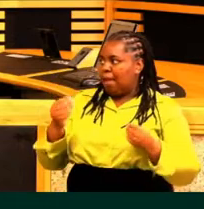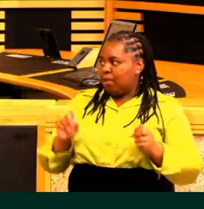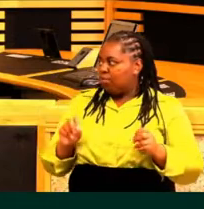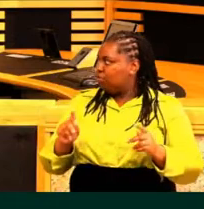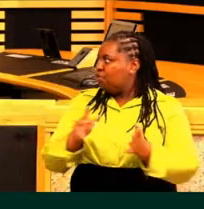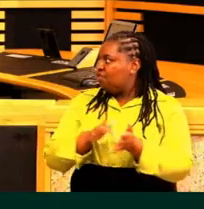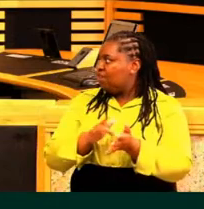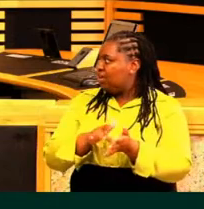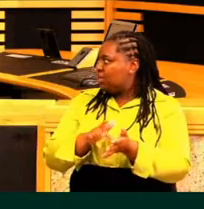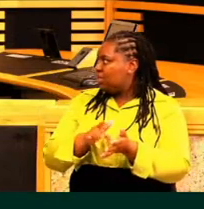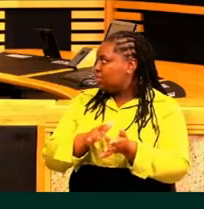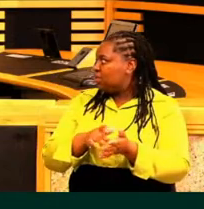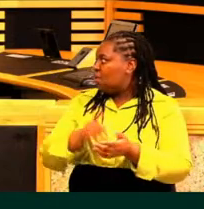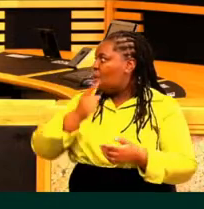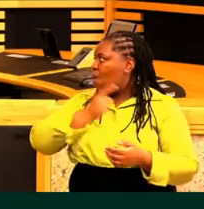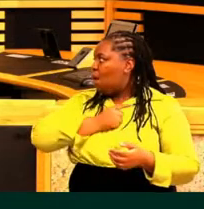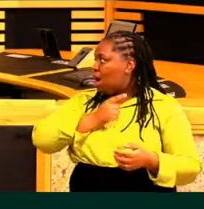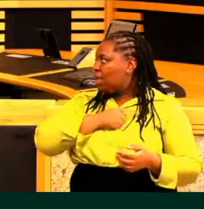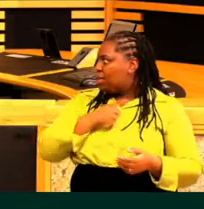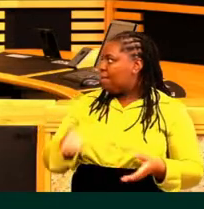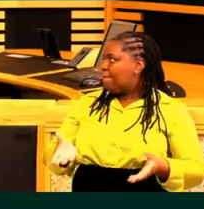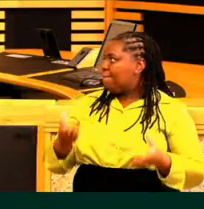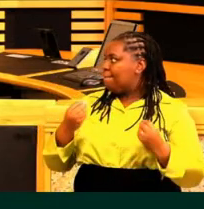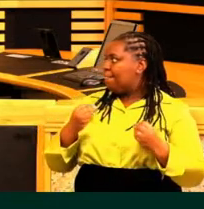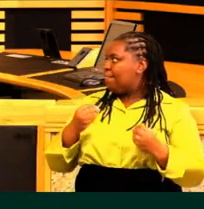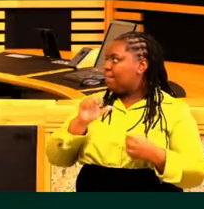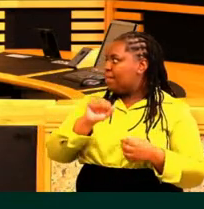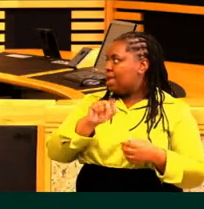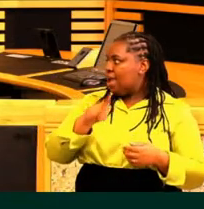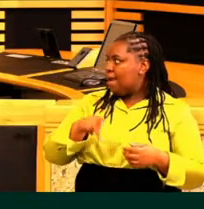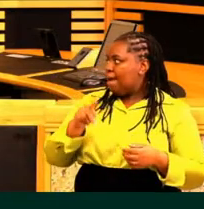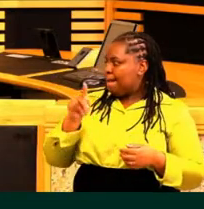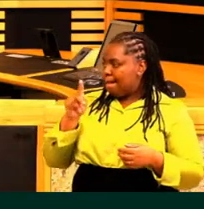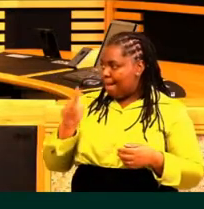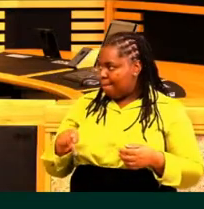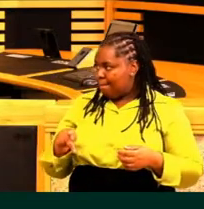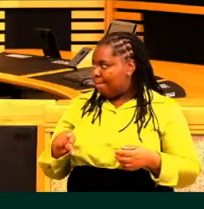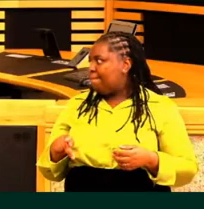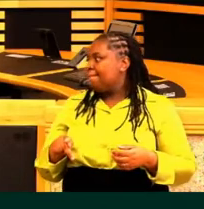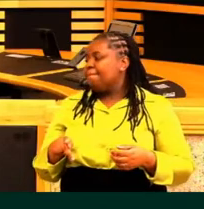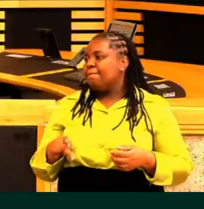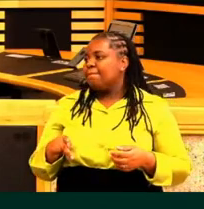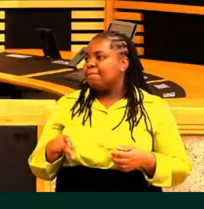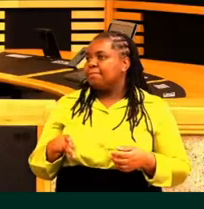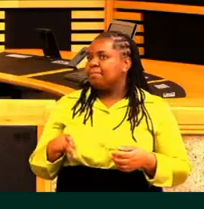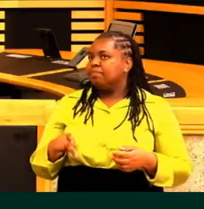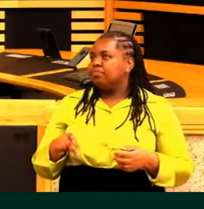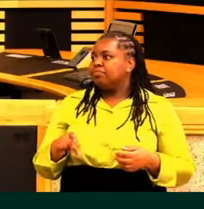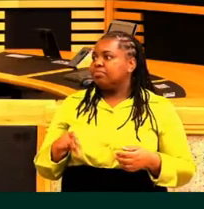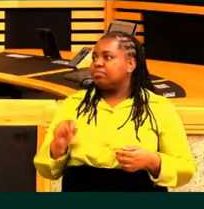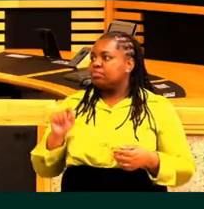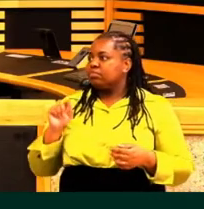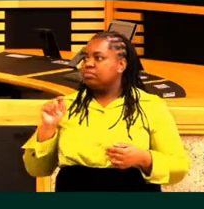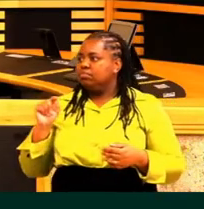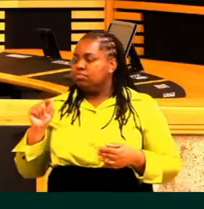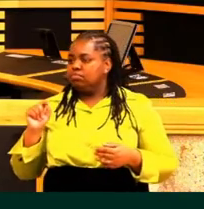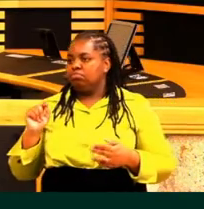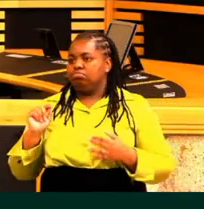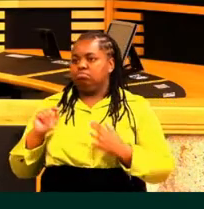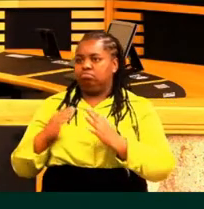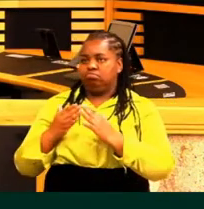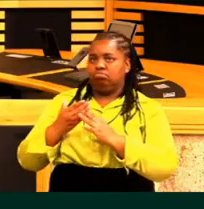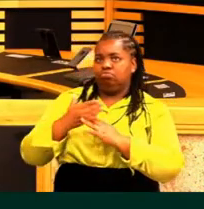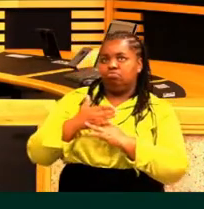fundraise through an app because when you get app that is um going through their space